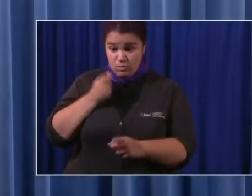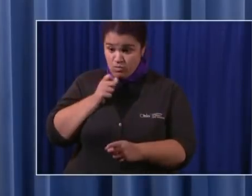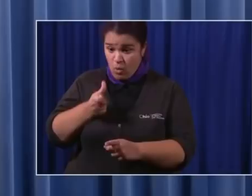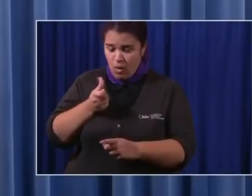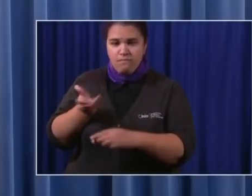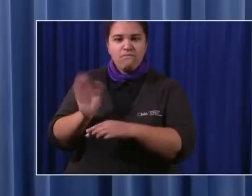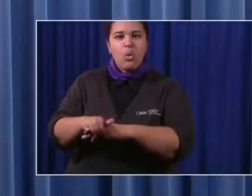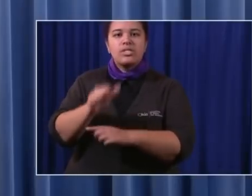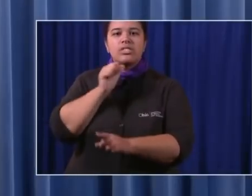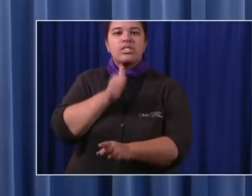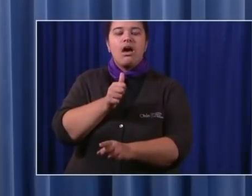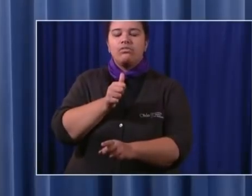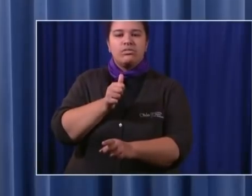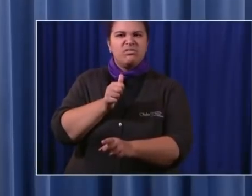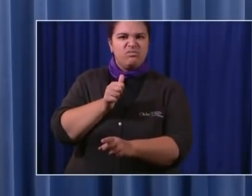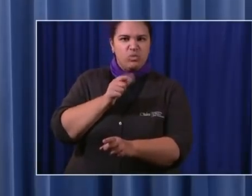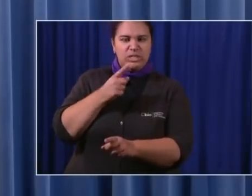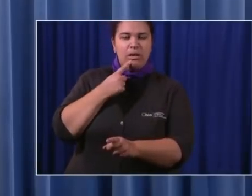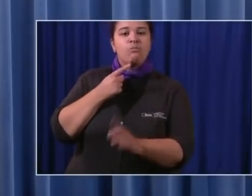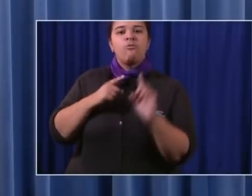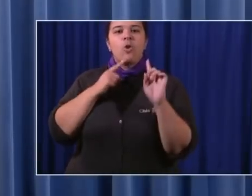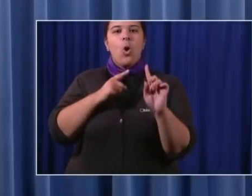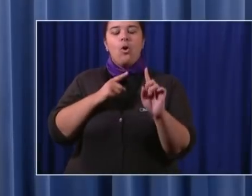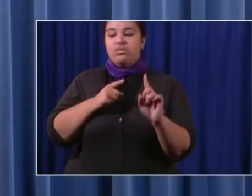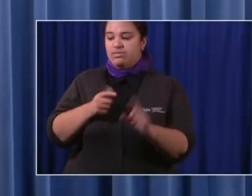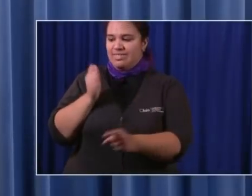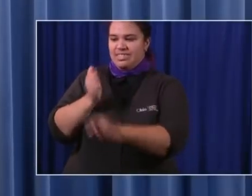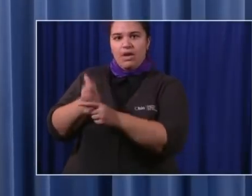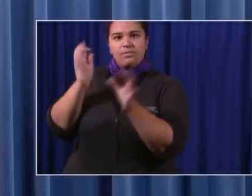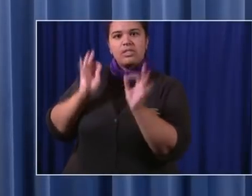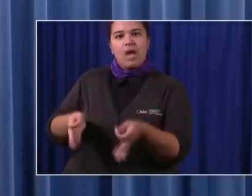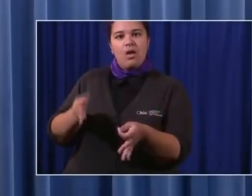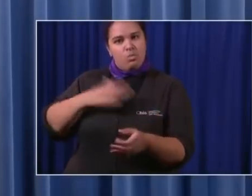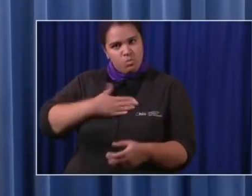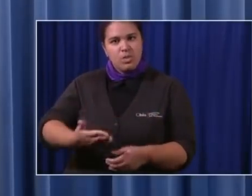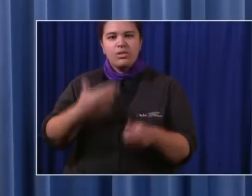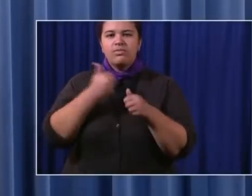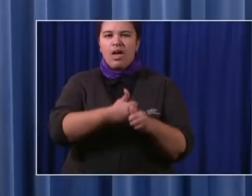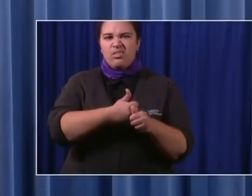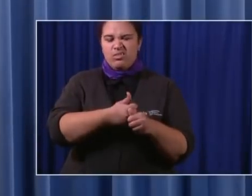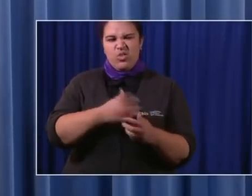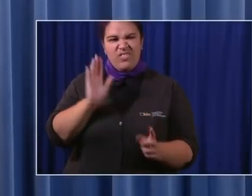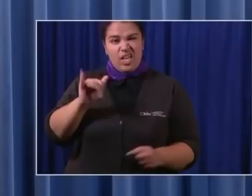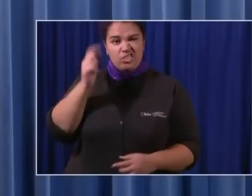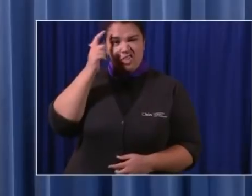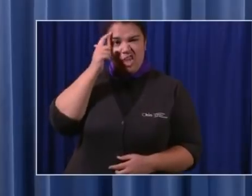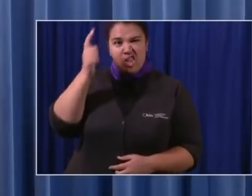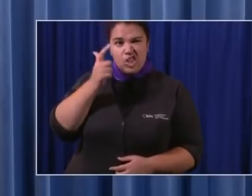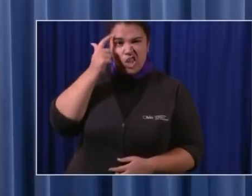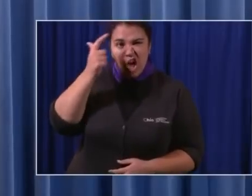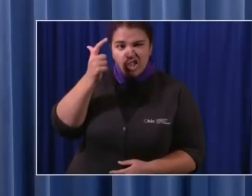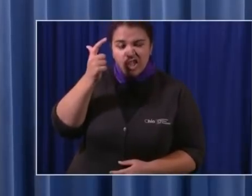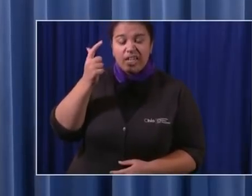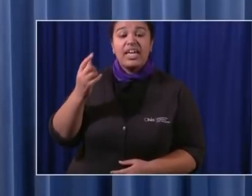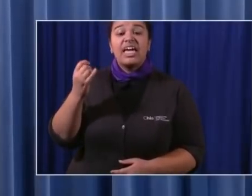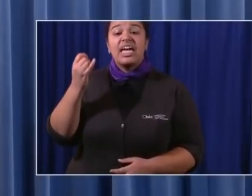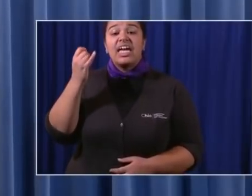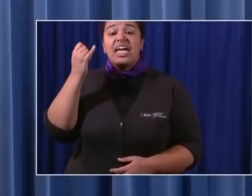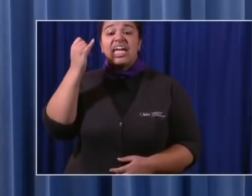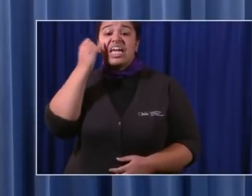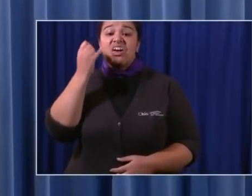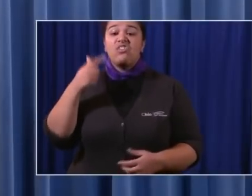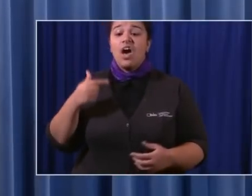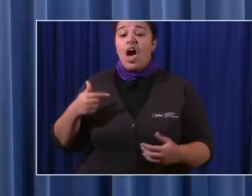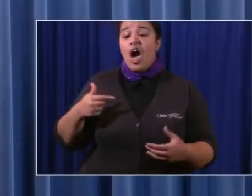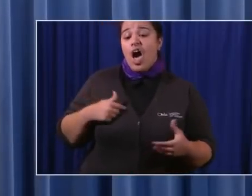people to comply voluntarily. By that logic, why should I be arrested if I slam a six-pack and drive down